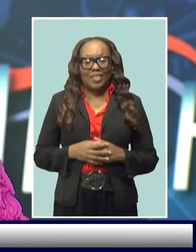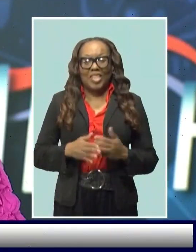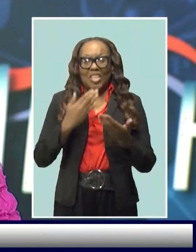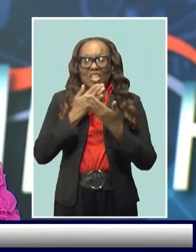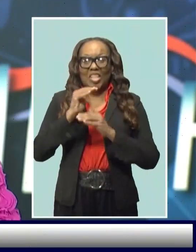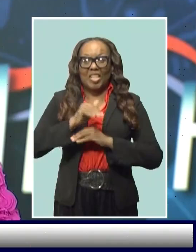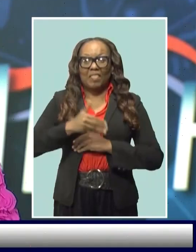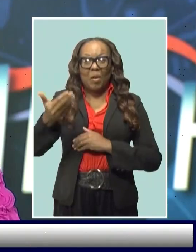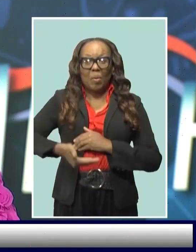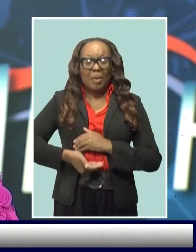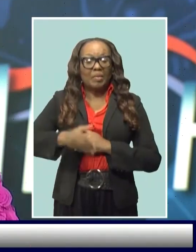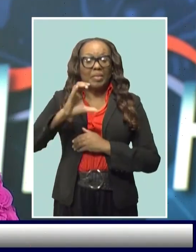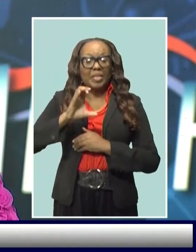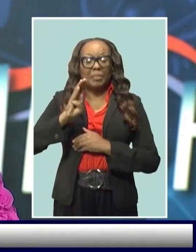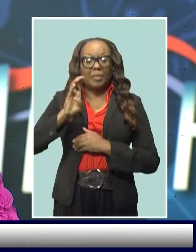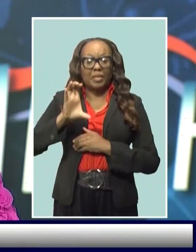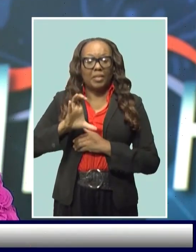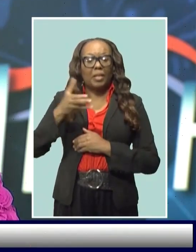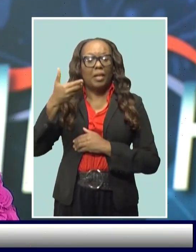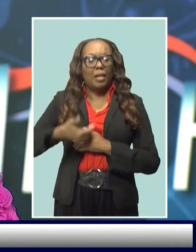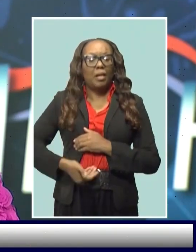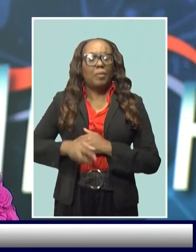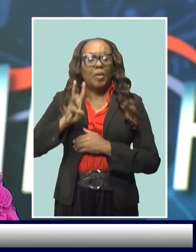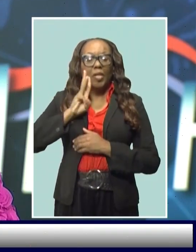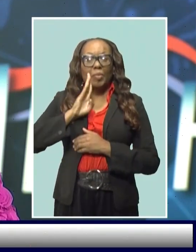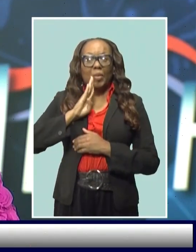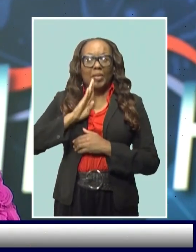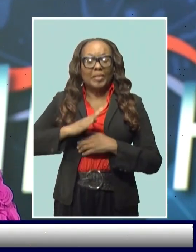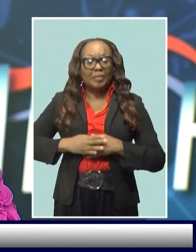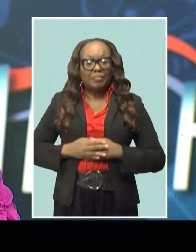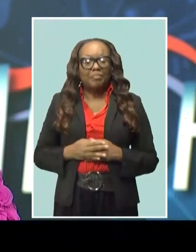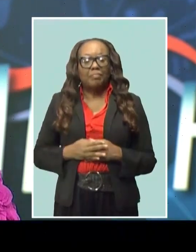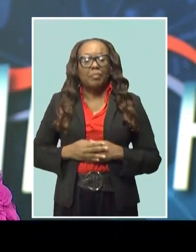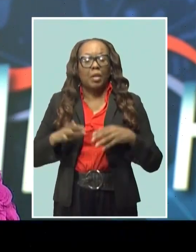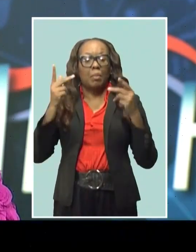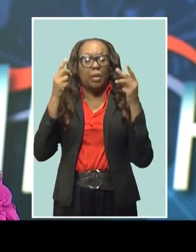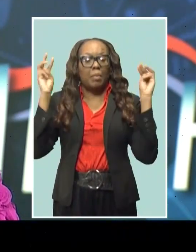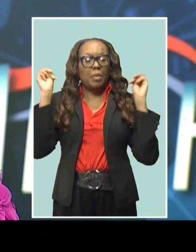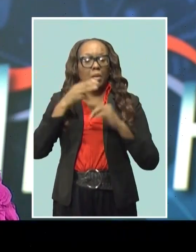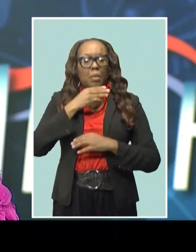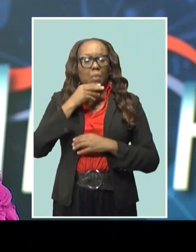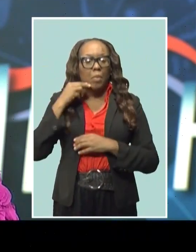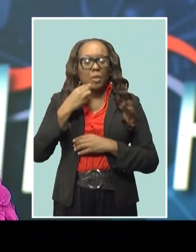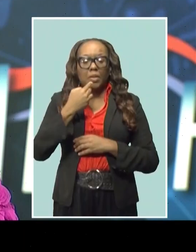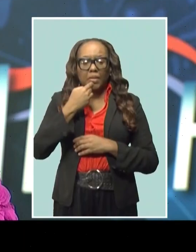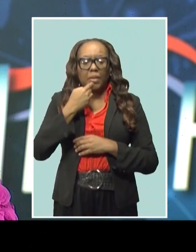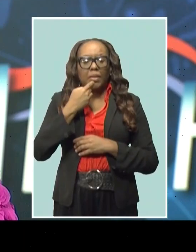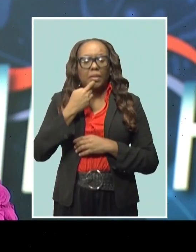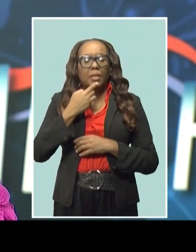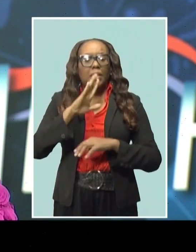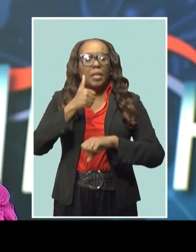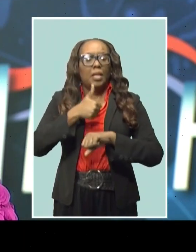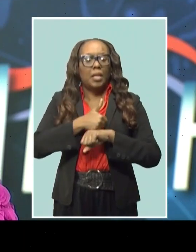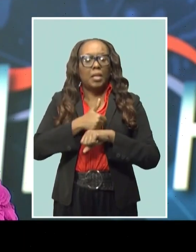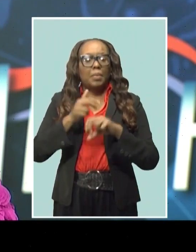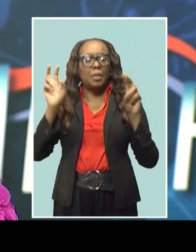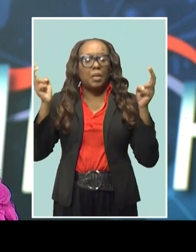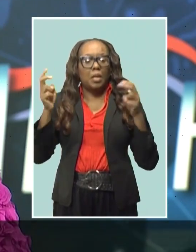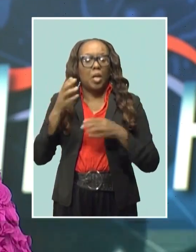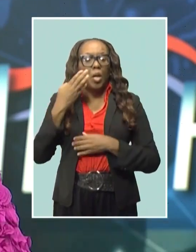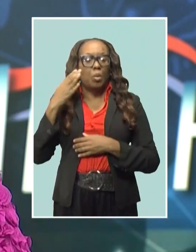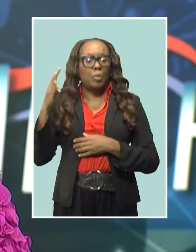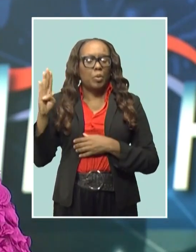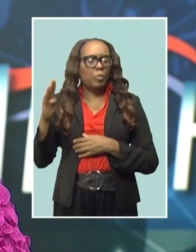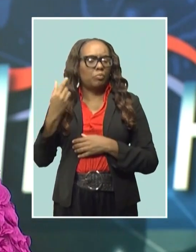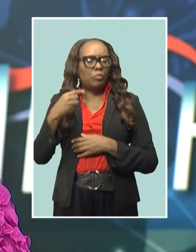Good evening and welcome to the CBC NewsNight. With the details, I'm Wendy Burke. Prime Minister Mia Motley says the creation of a blue-green bank